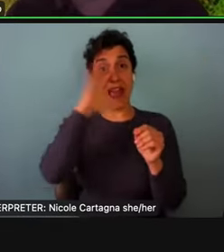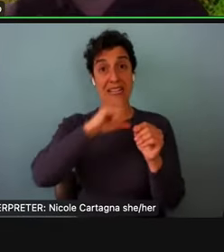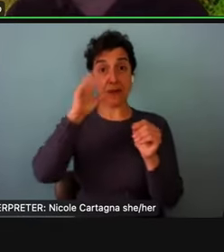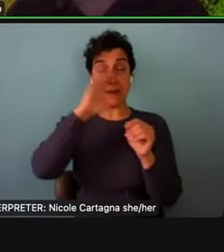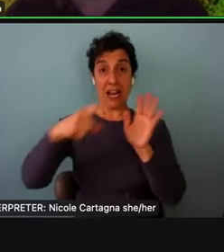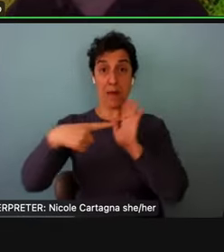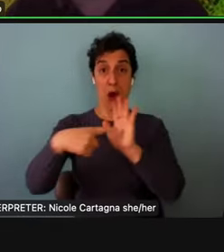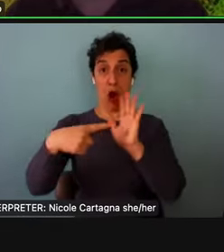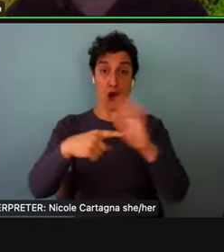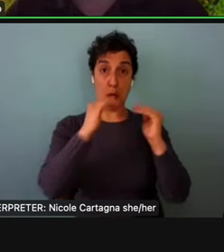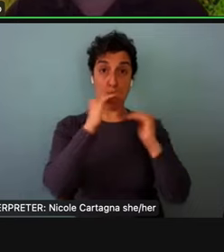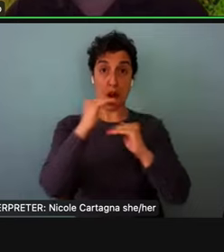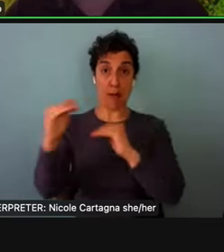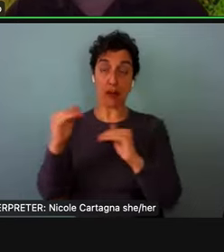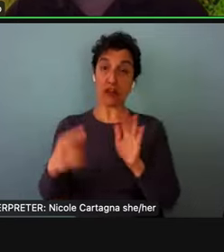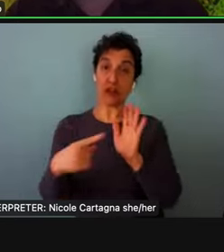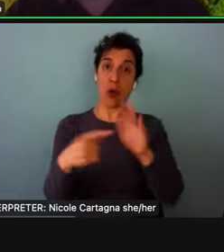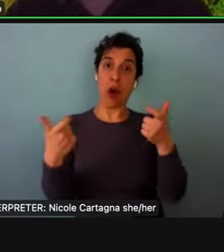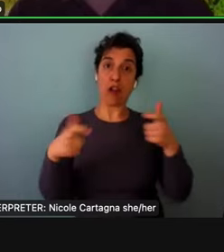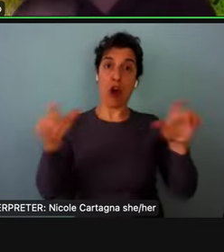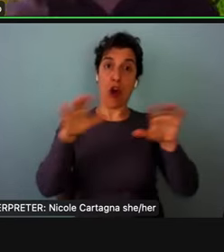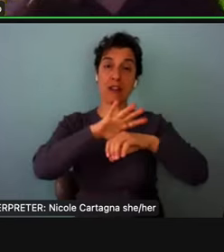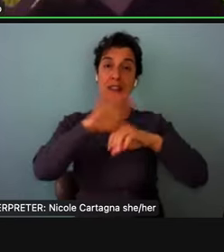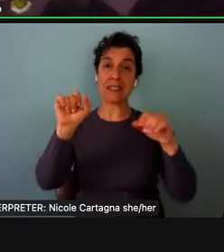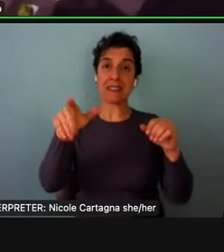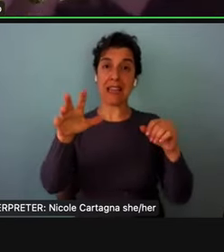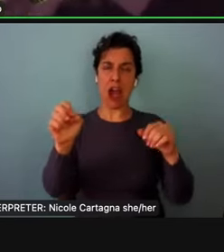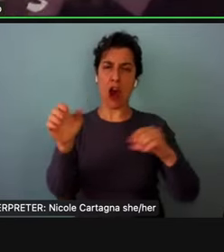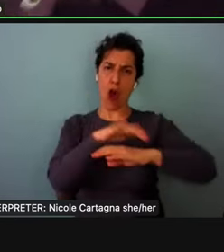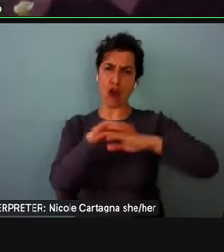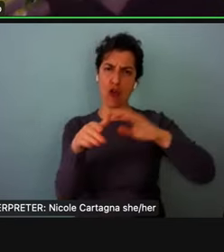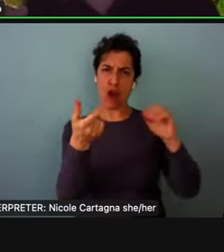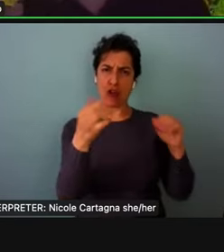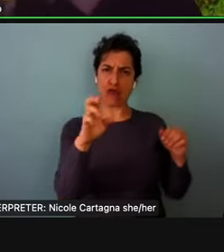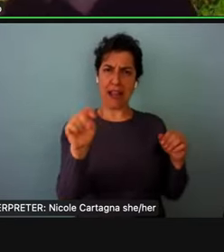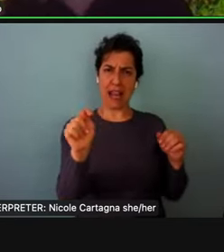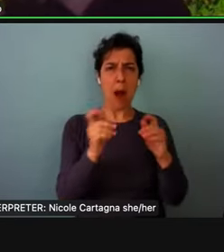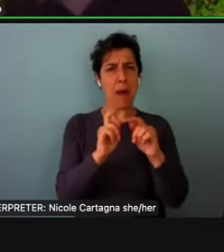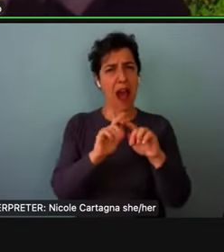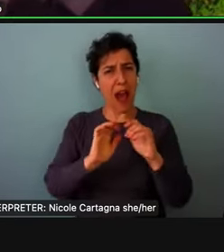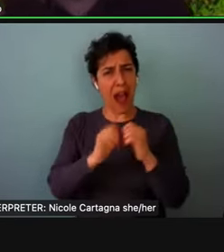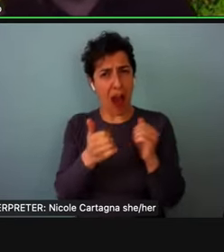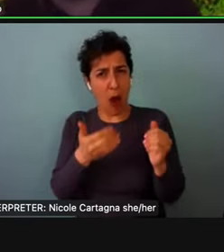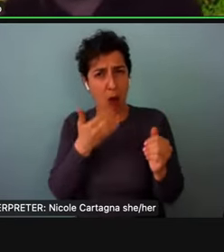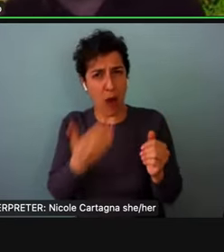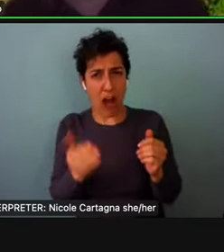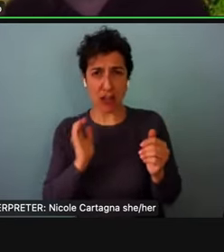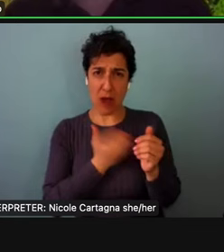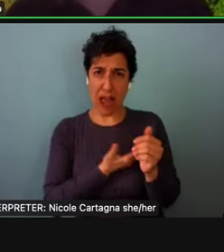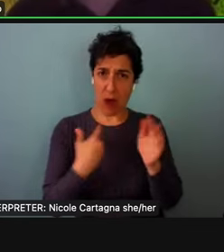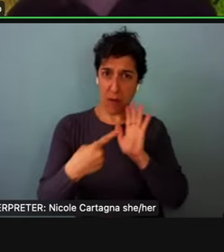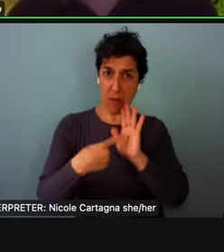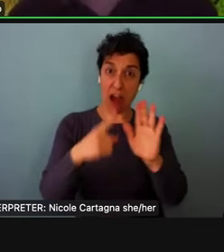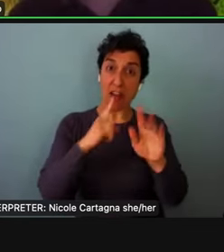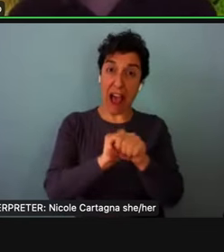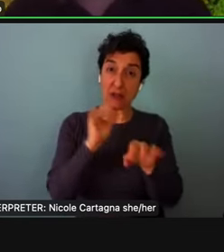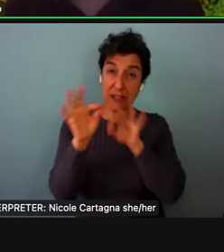large-scale cortical gradient. But how well do our model actually explain the fMRI data,